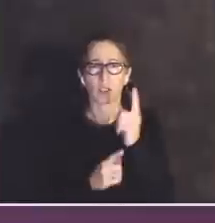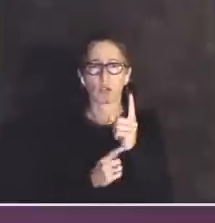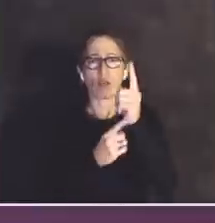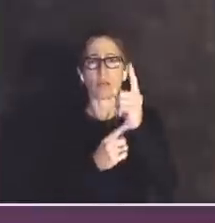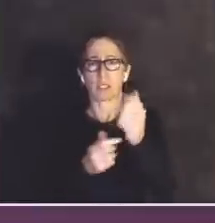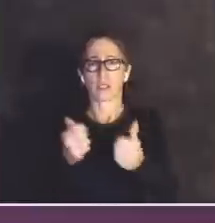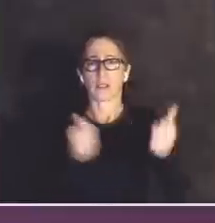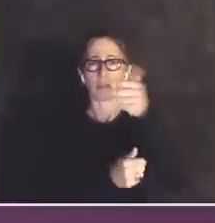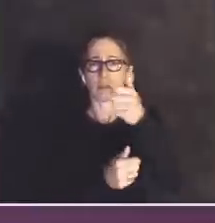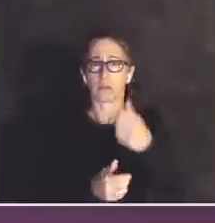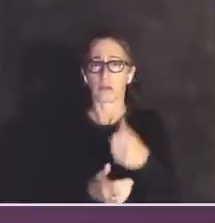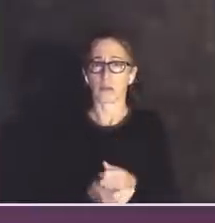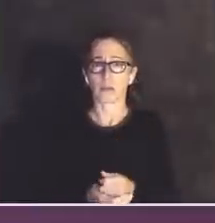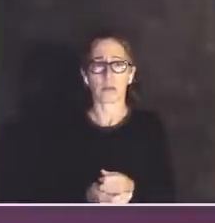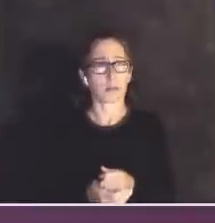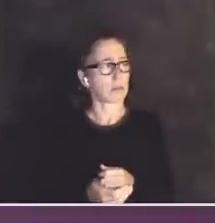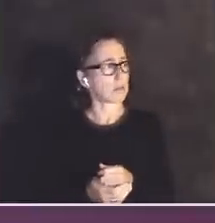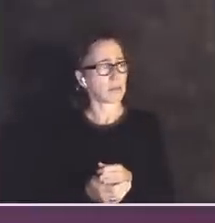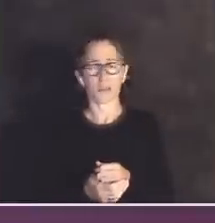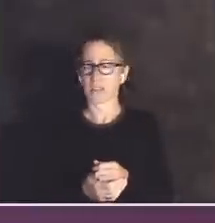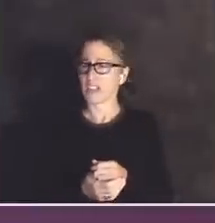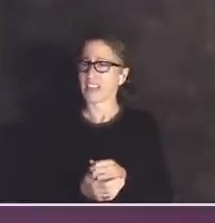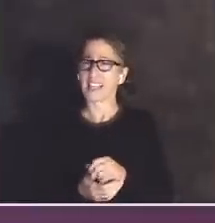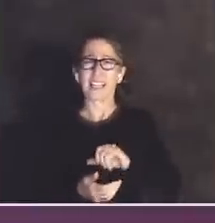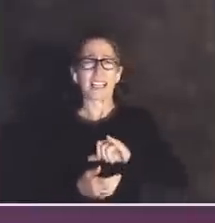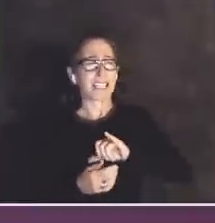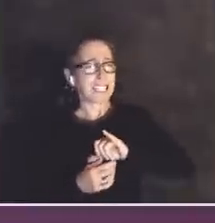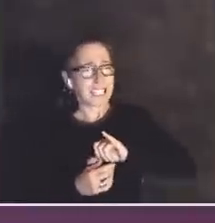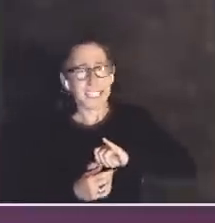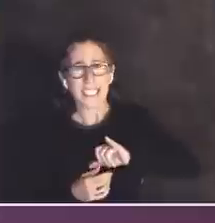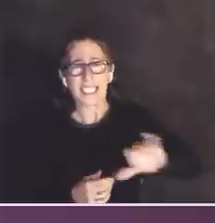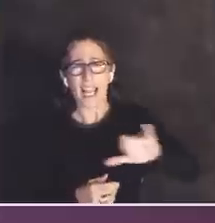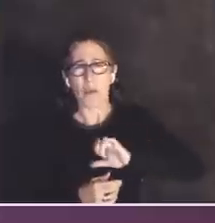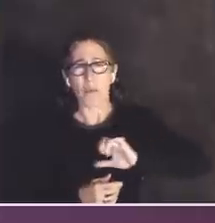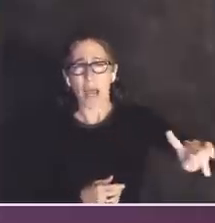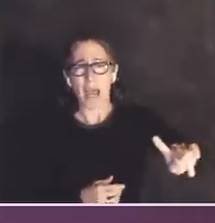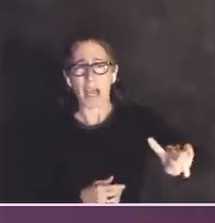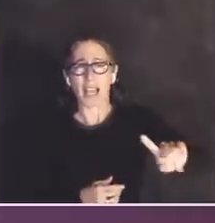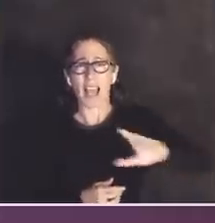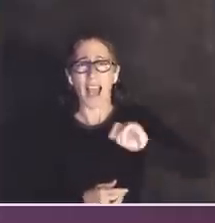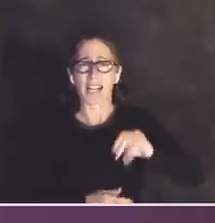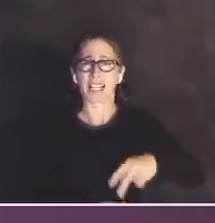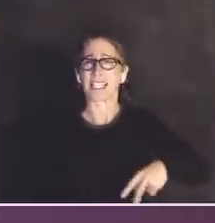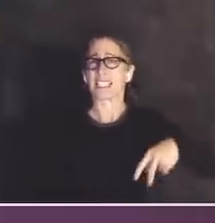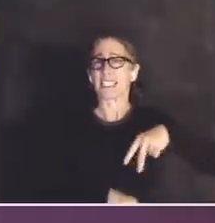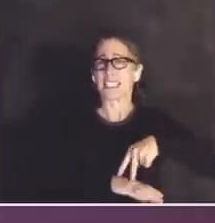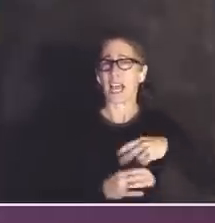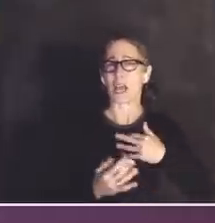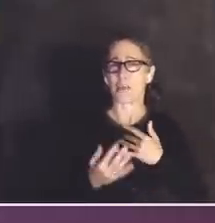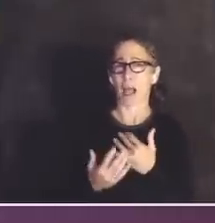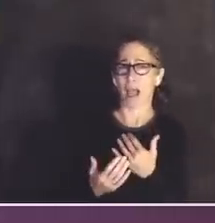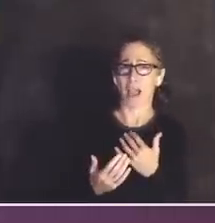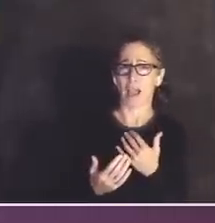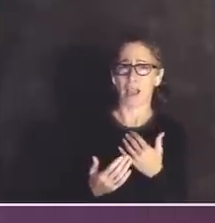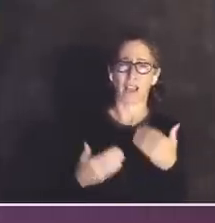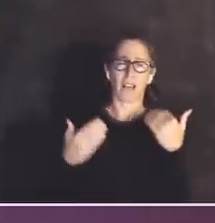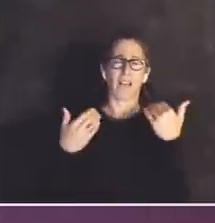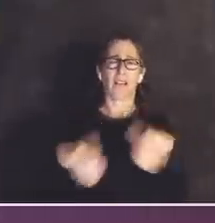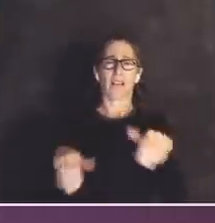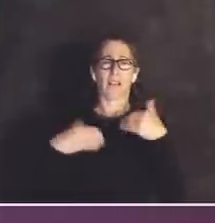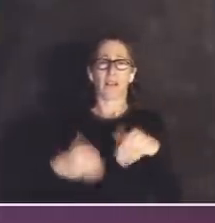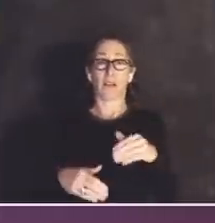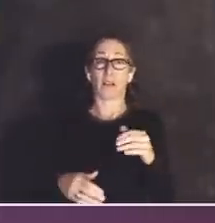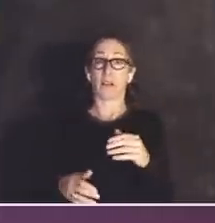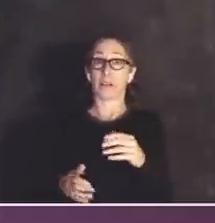Said, stand back and stand by. People have been asking me, journalists, well, you know, do you think he's